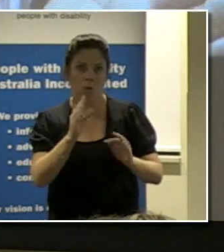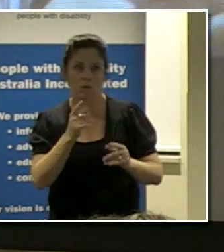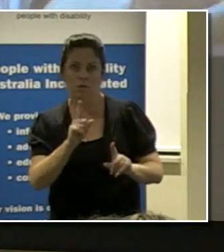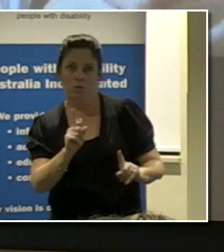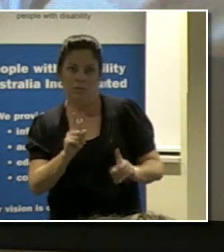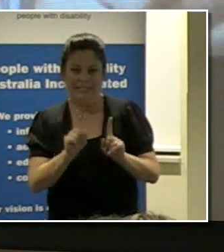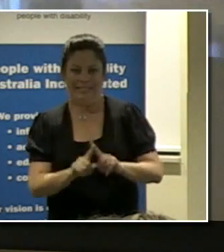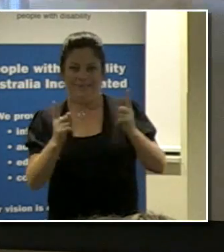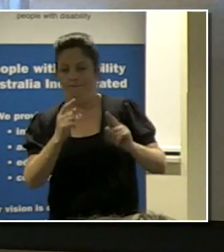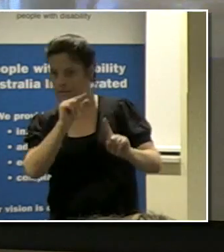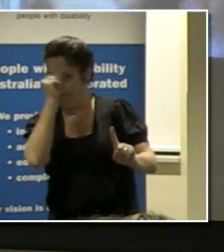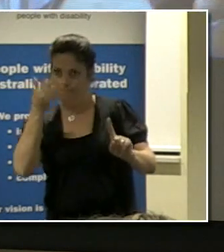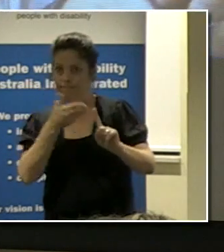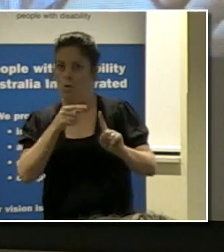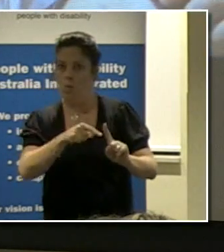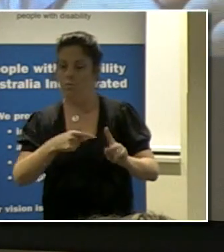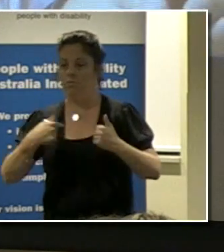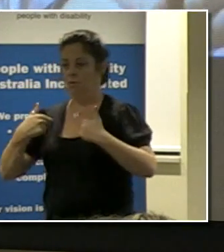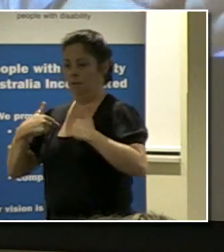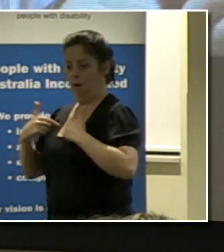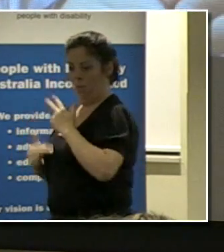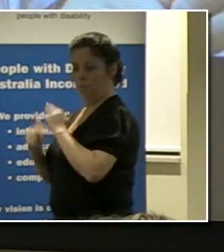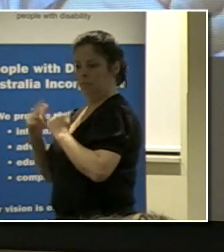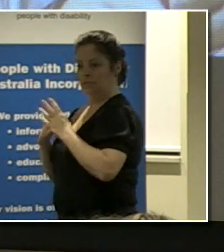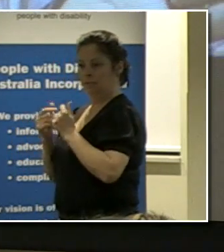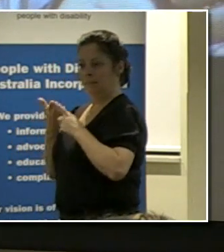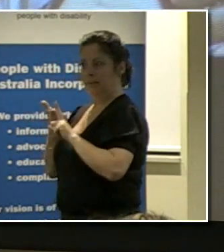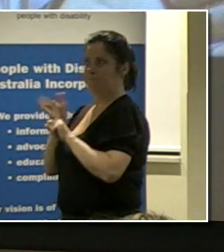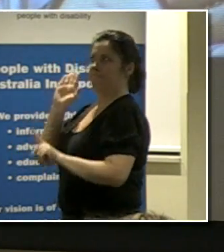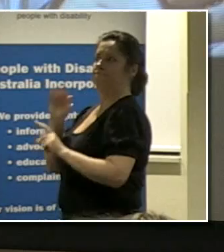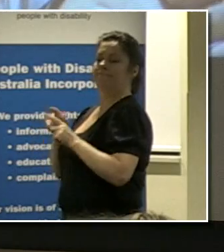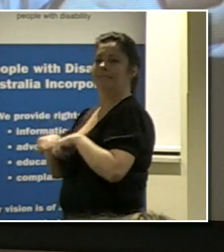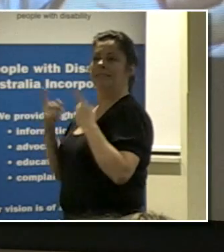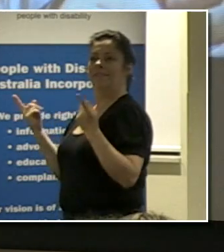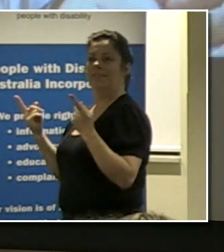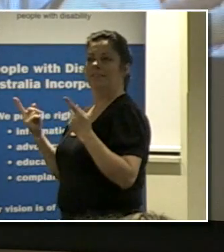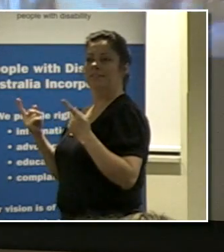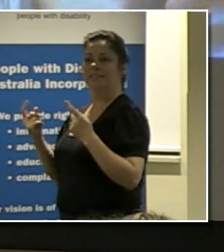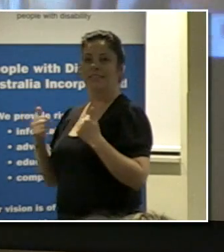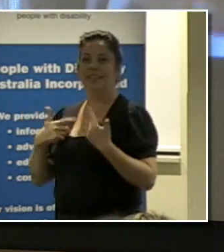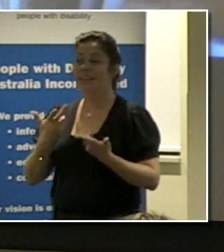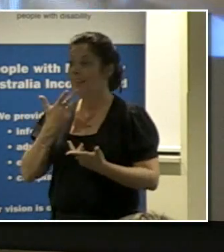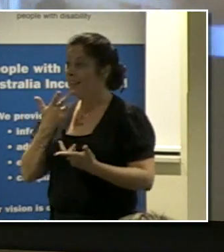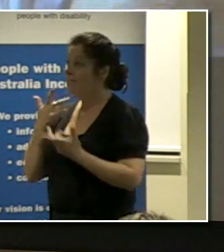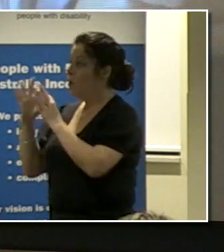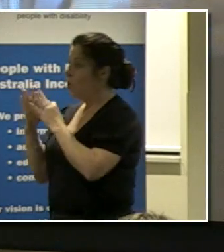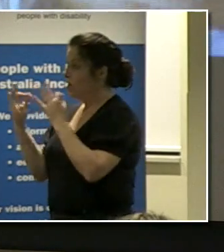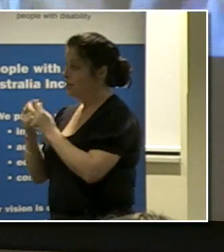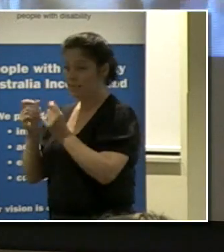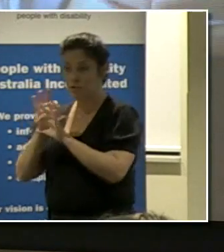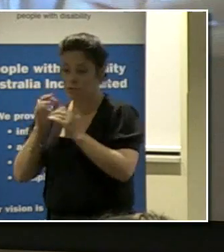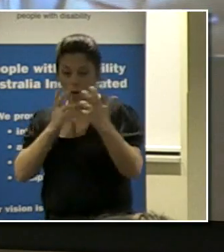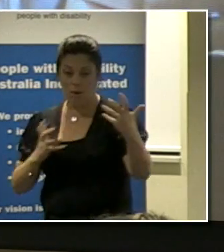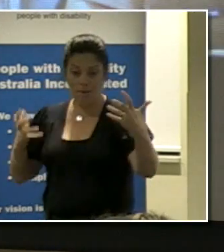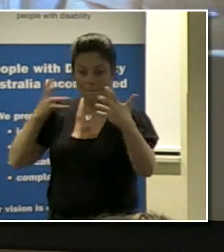Because until you're responding to your current clients as consumers, you're left with what too many